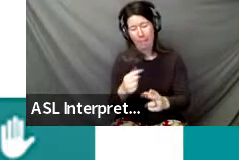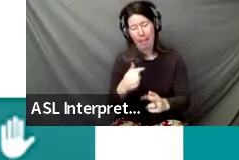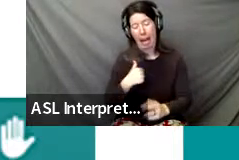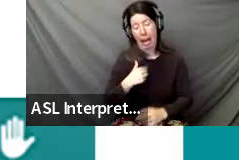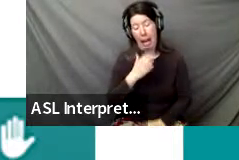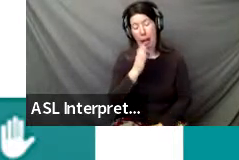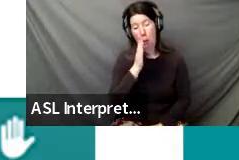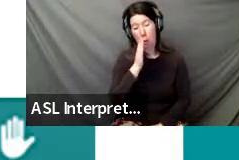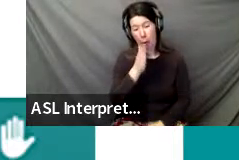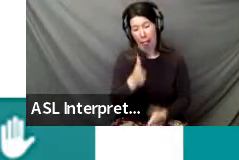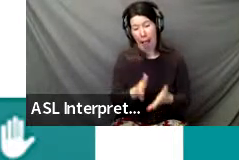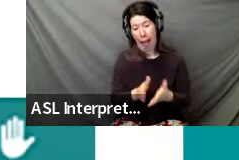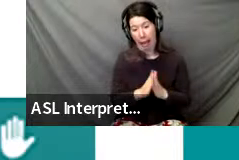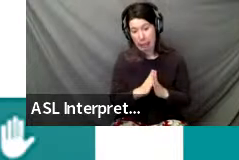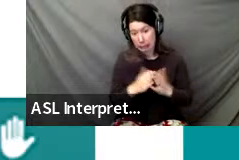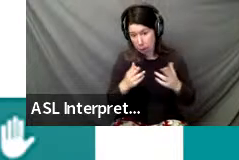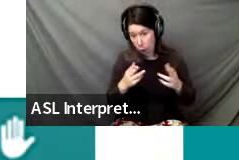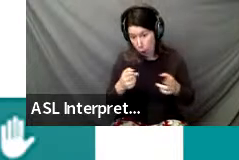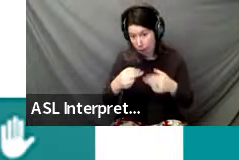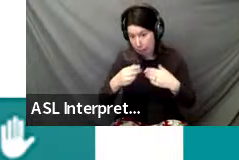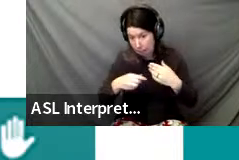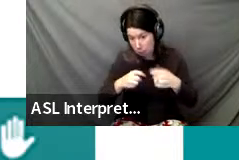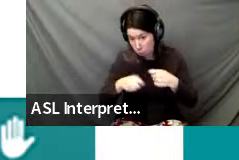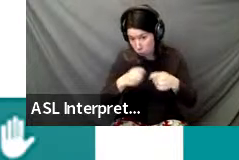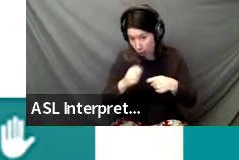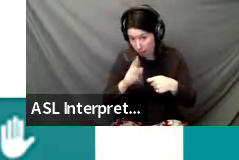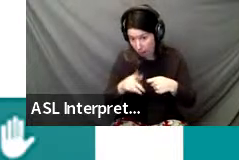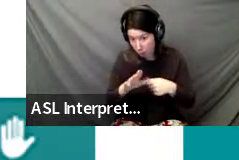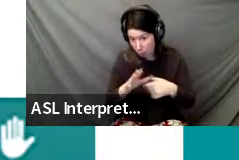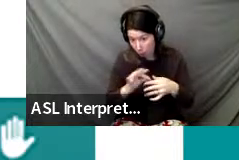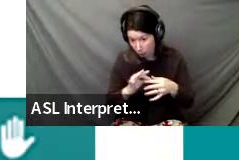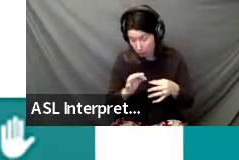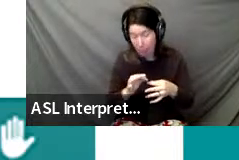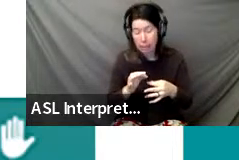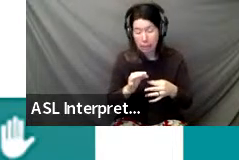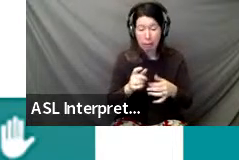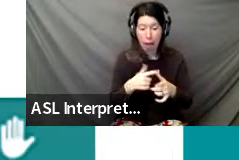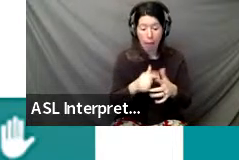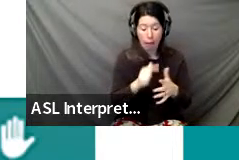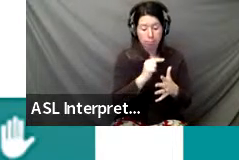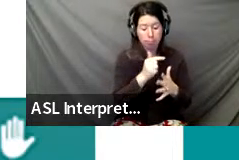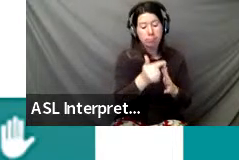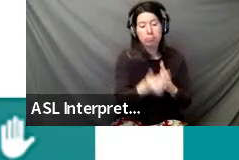that you wrap up your comments so that we allow others to have an opportunity to share